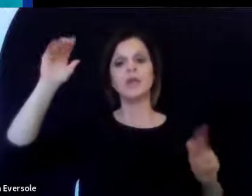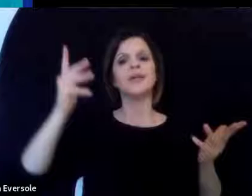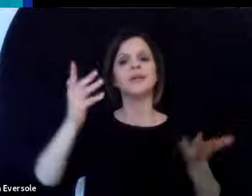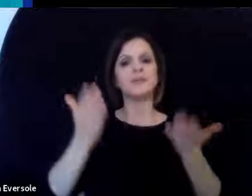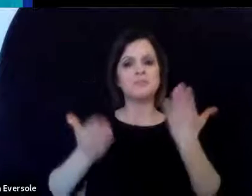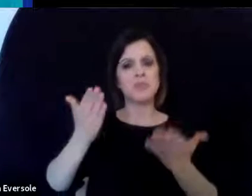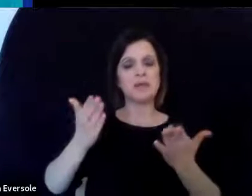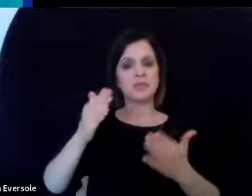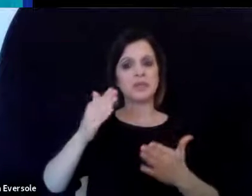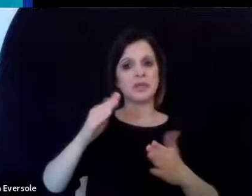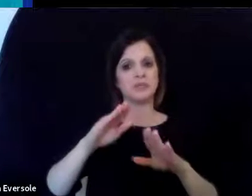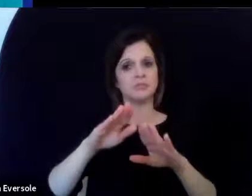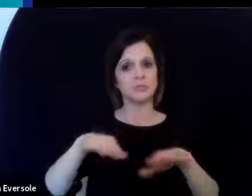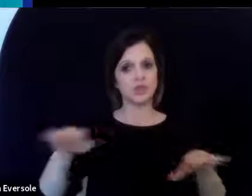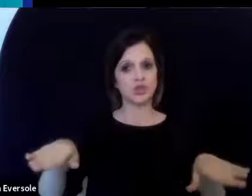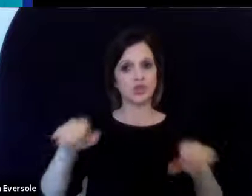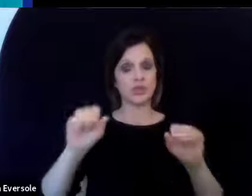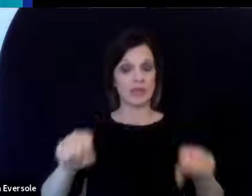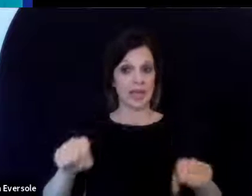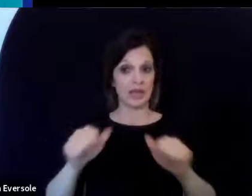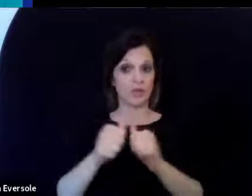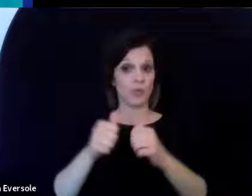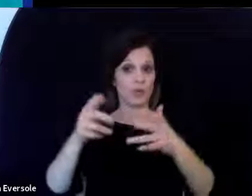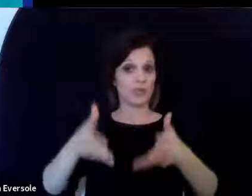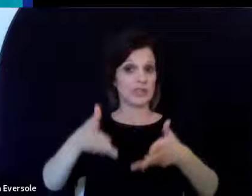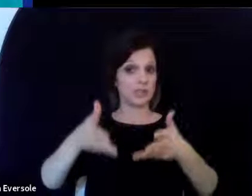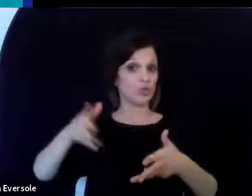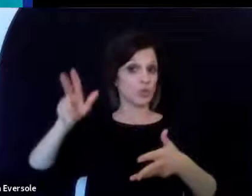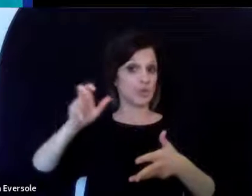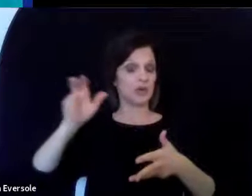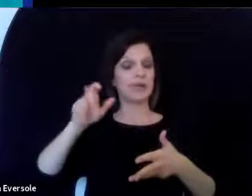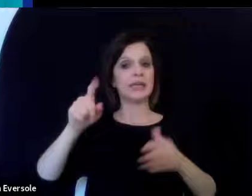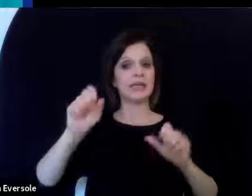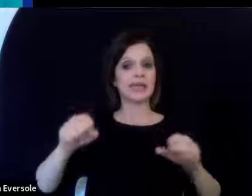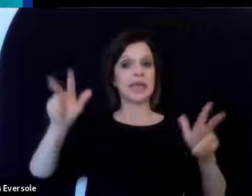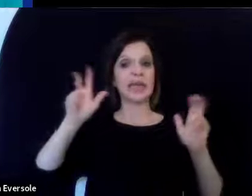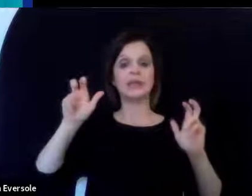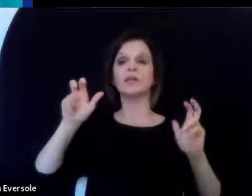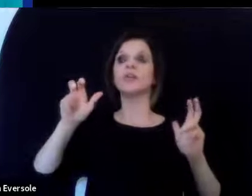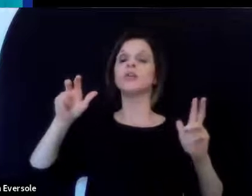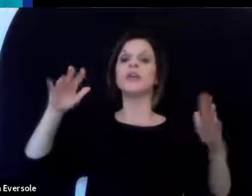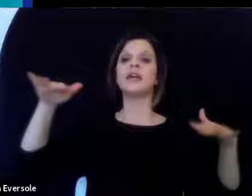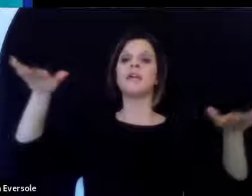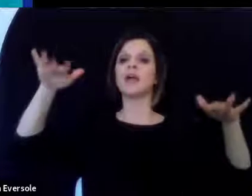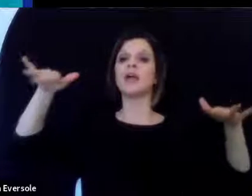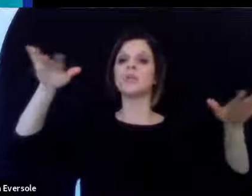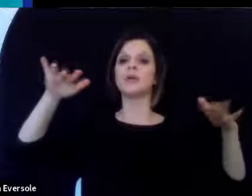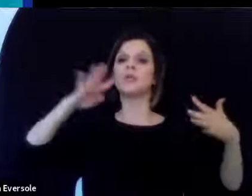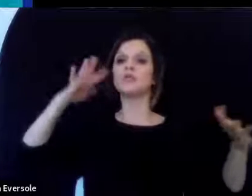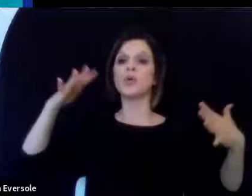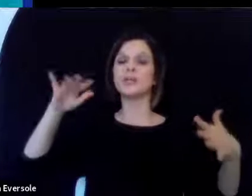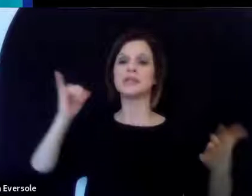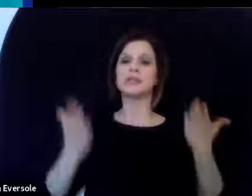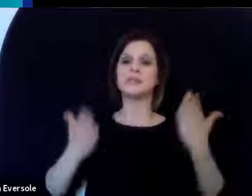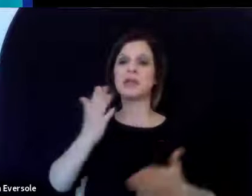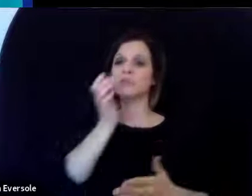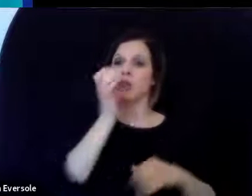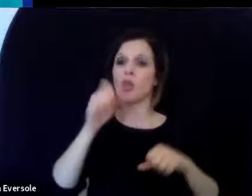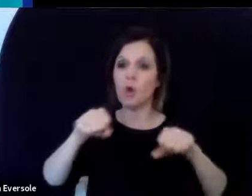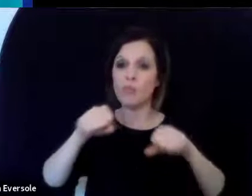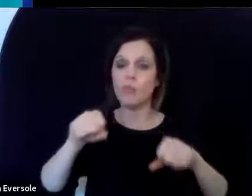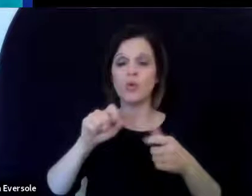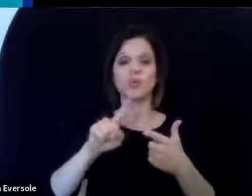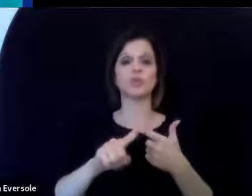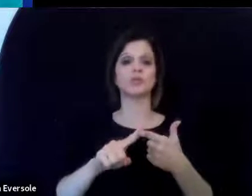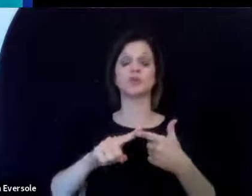their residual hearing, they can hear environmental noises like loud lawnmowers or really loud cars or airplanes, but